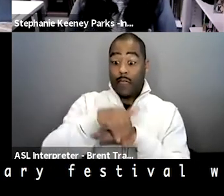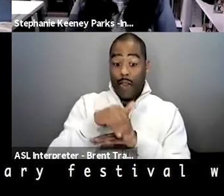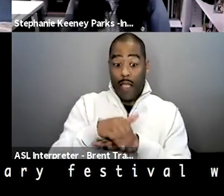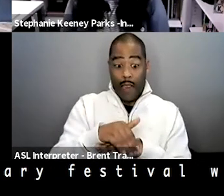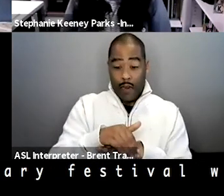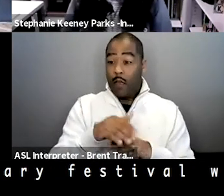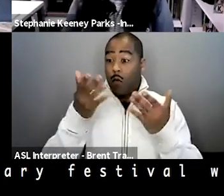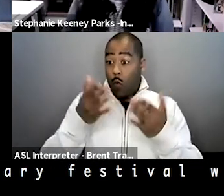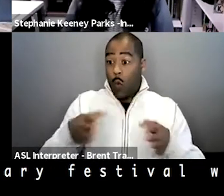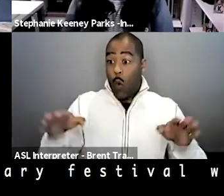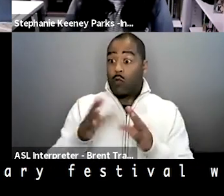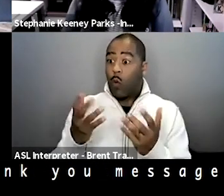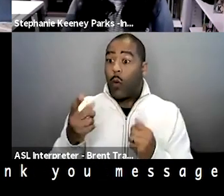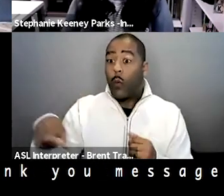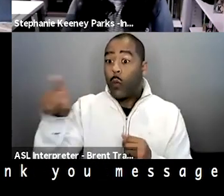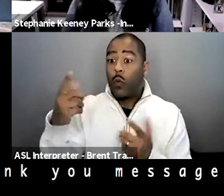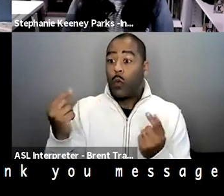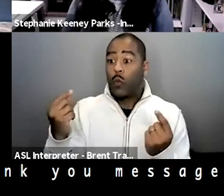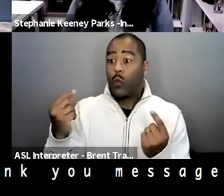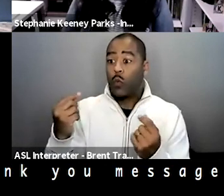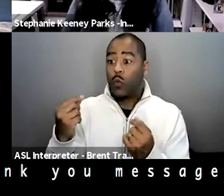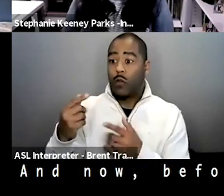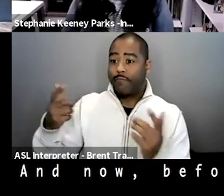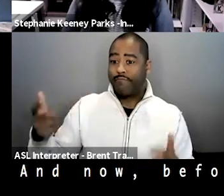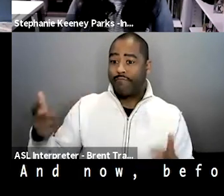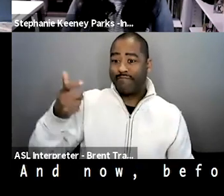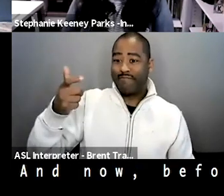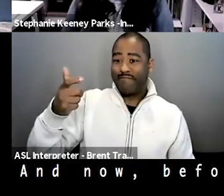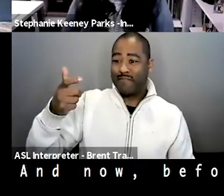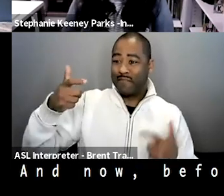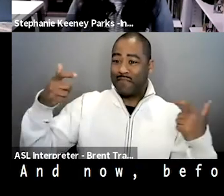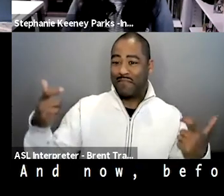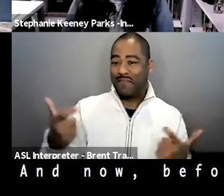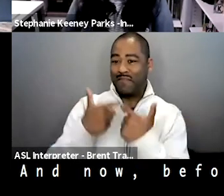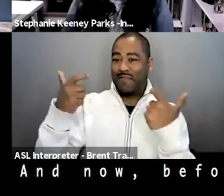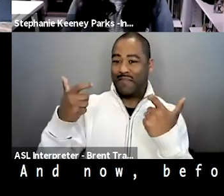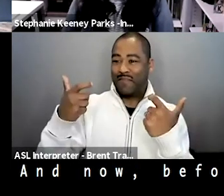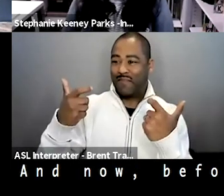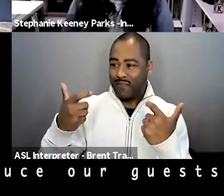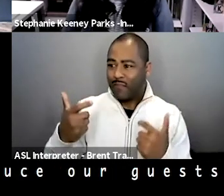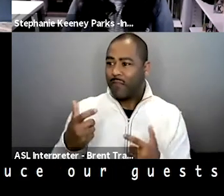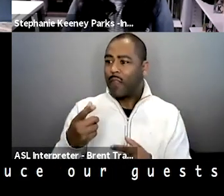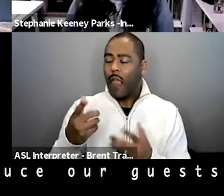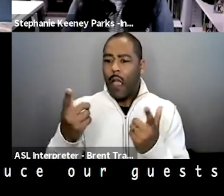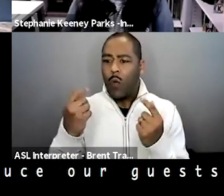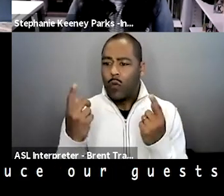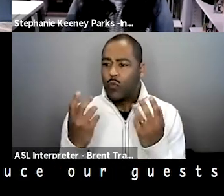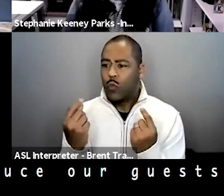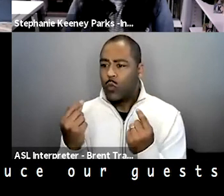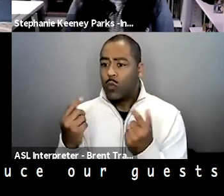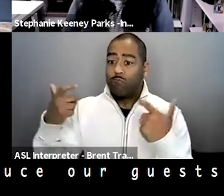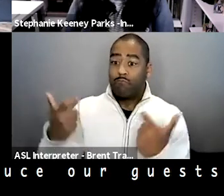fit to celebrate our 10th anniversary festival wrap up with thank you messages and